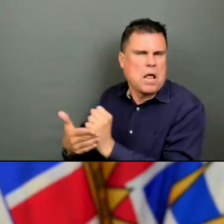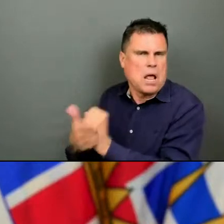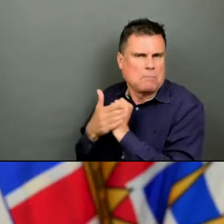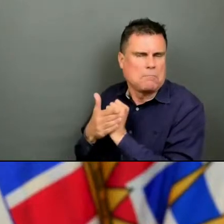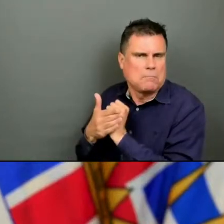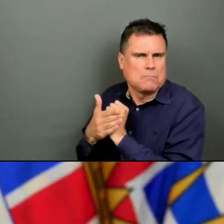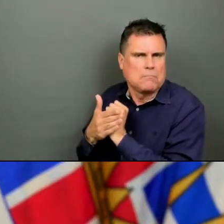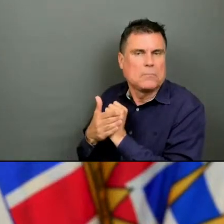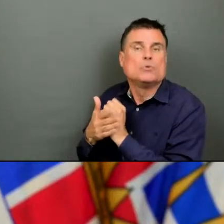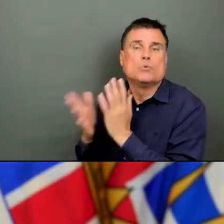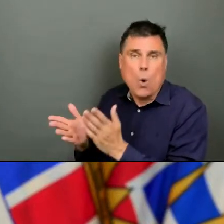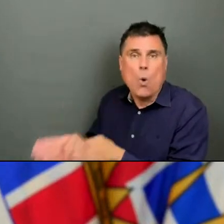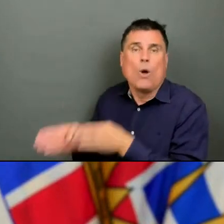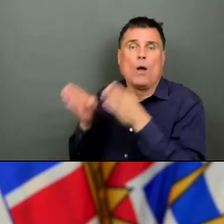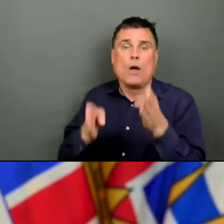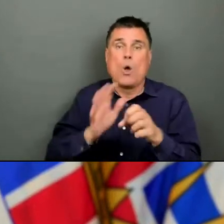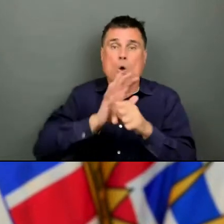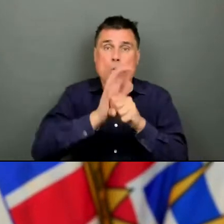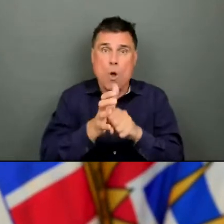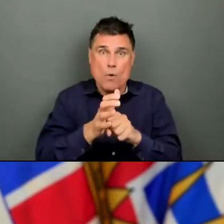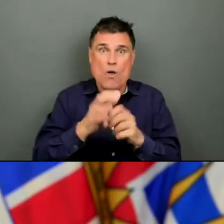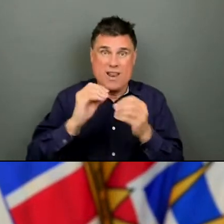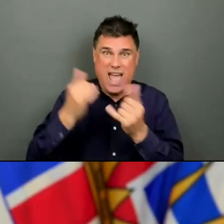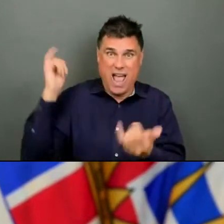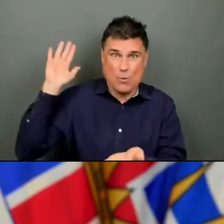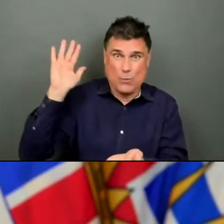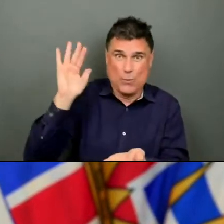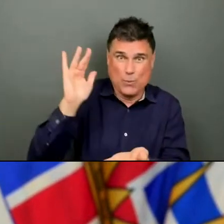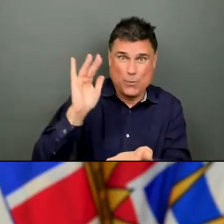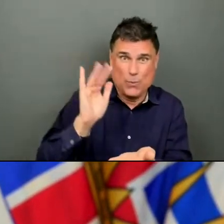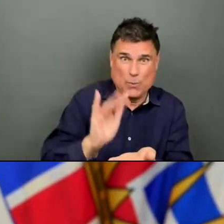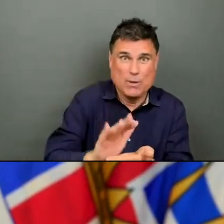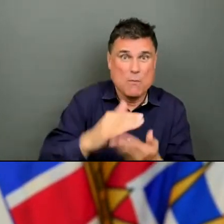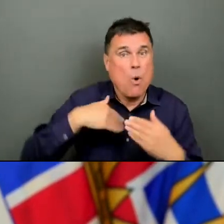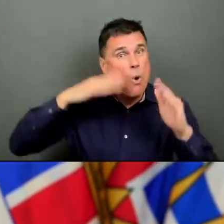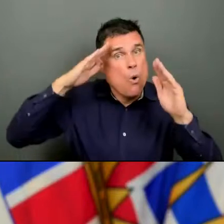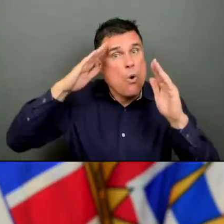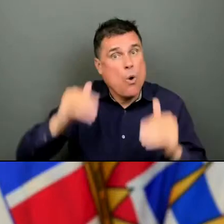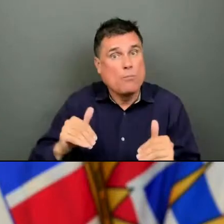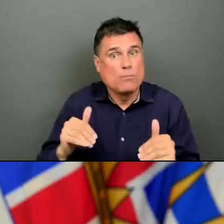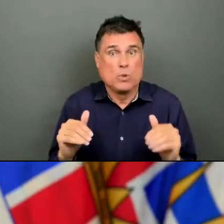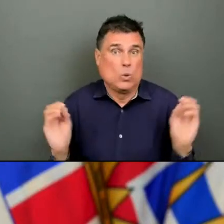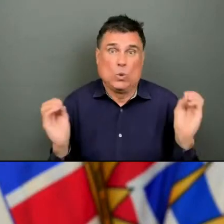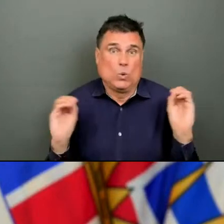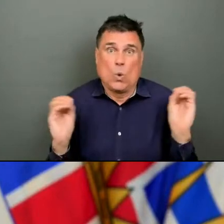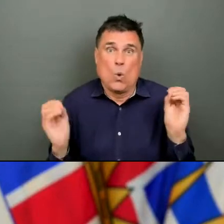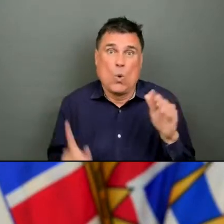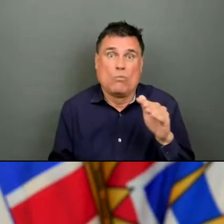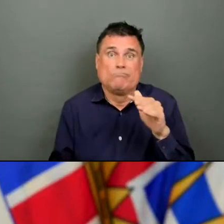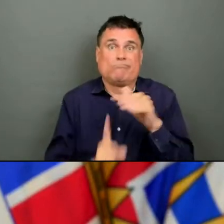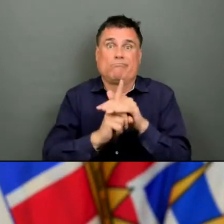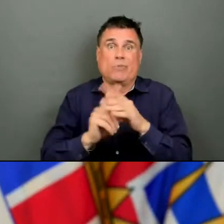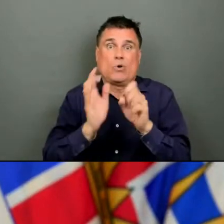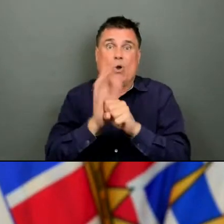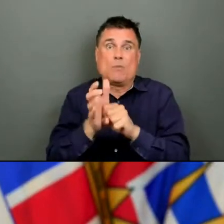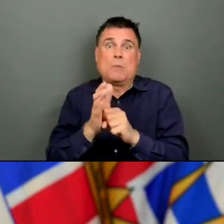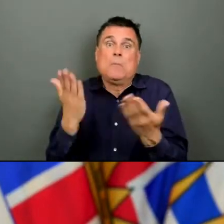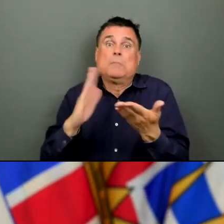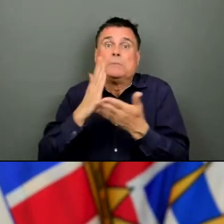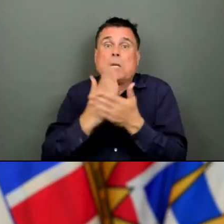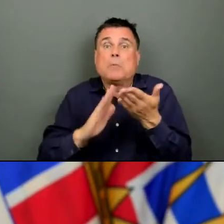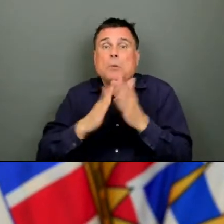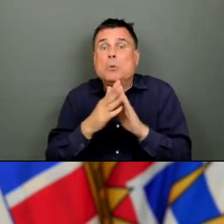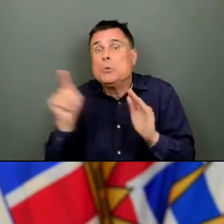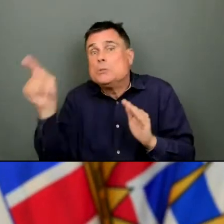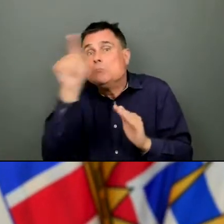going to have small numbers and hopefully no COVID in many communities over longer periods of time.